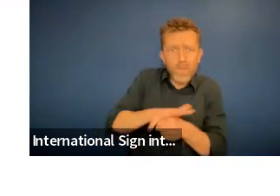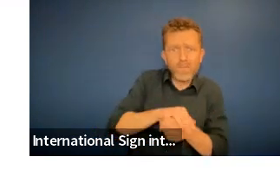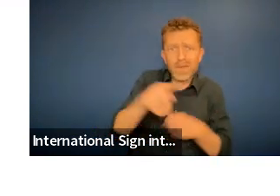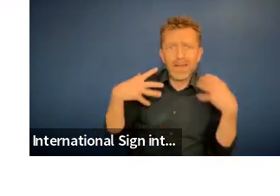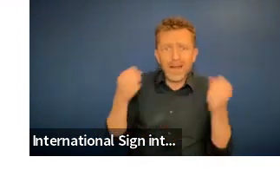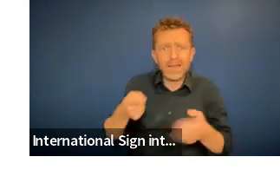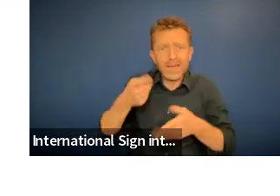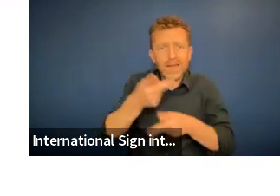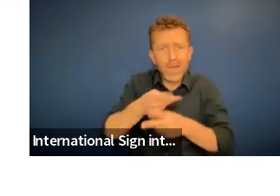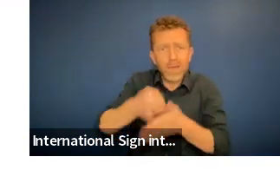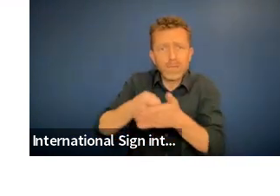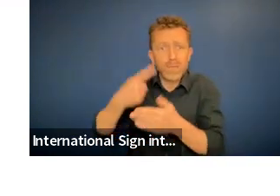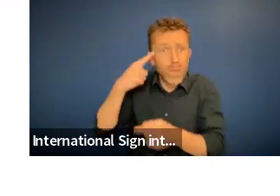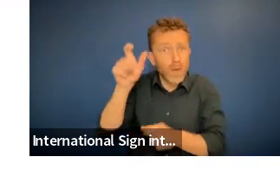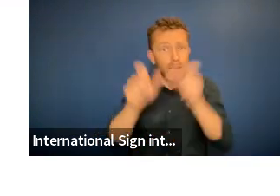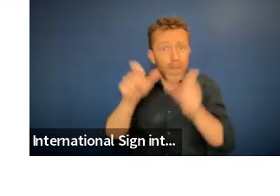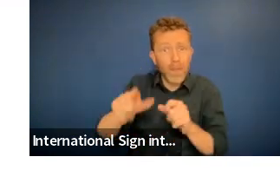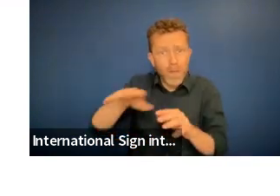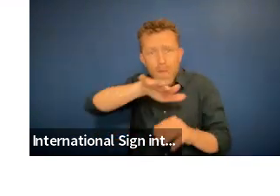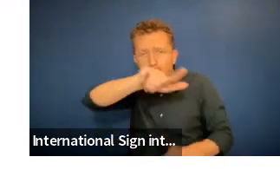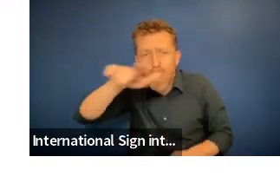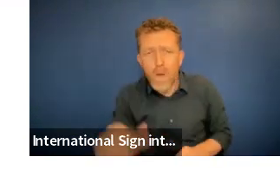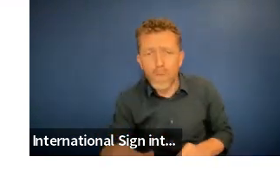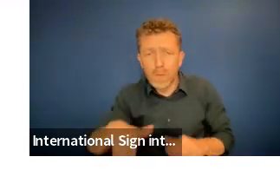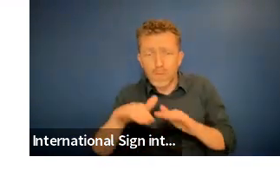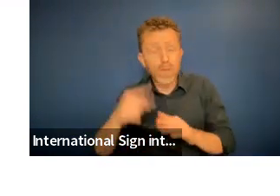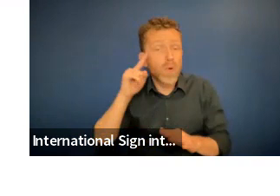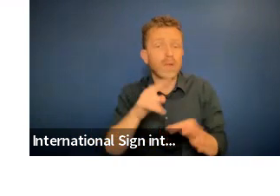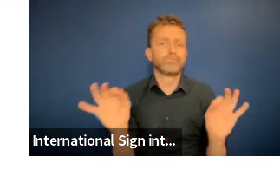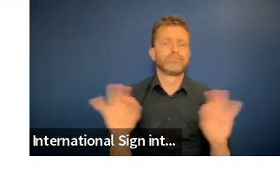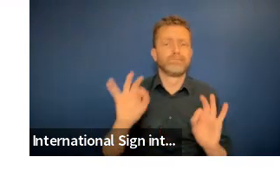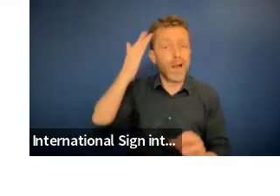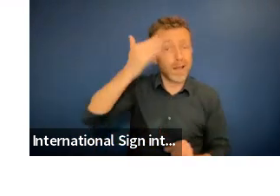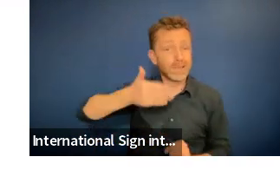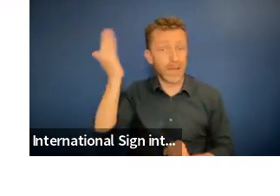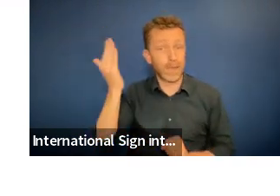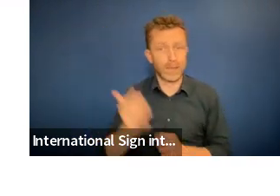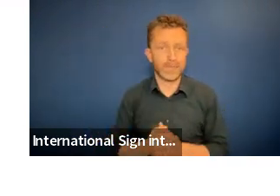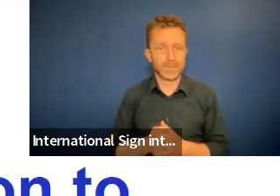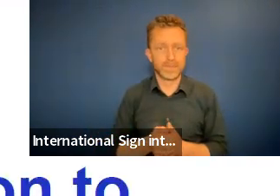would still have very high out-of-pocket spending. Next slide, please.